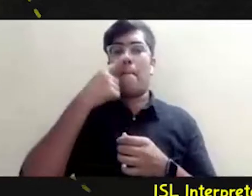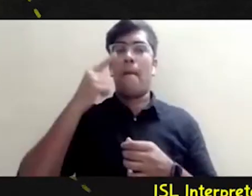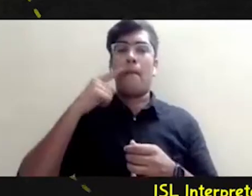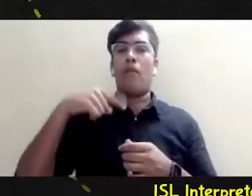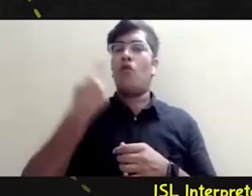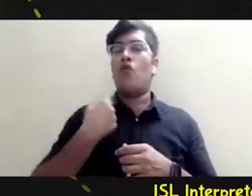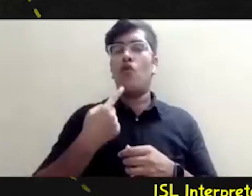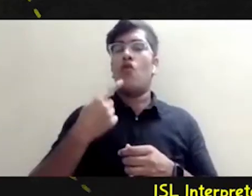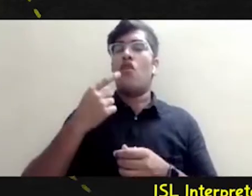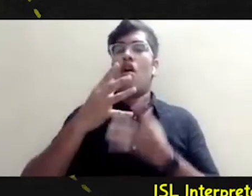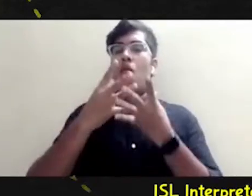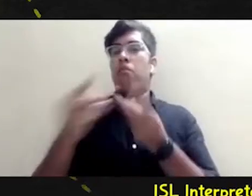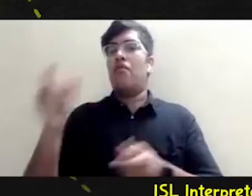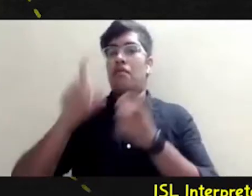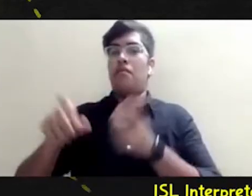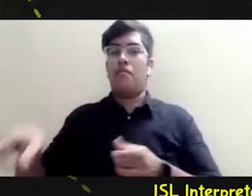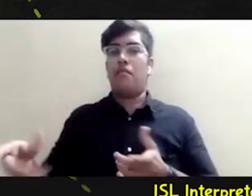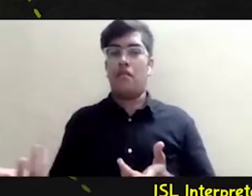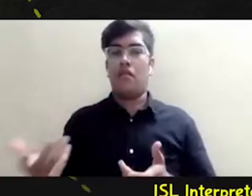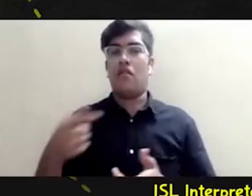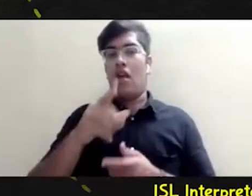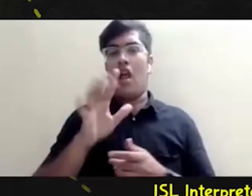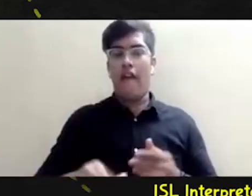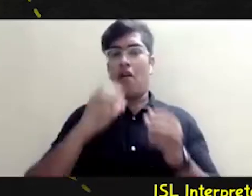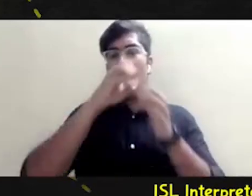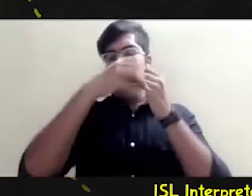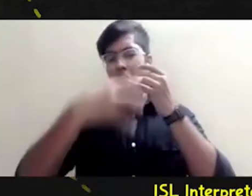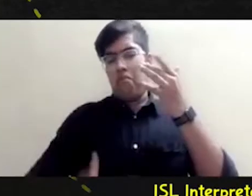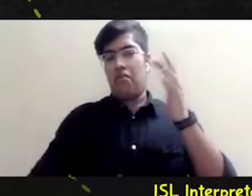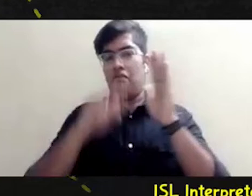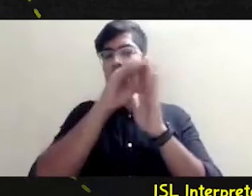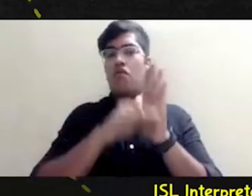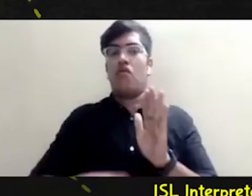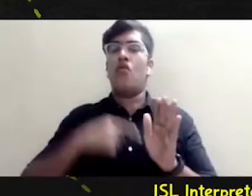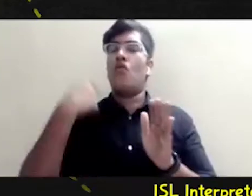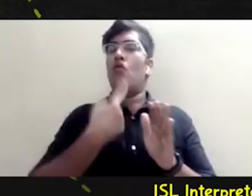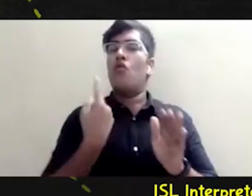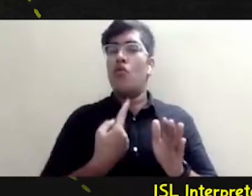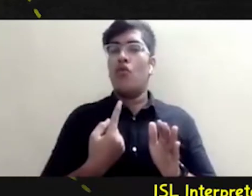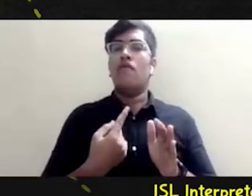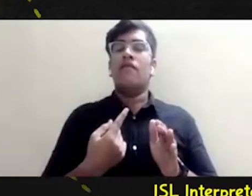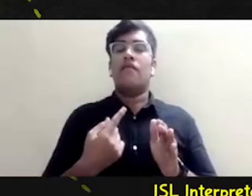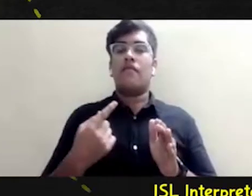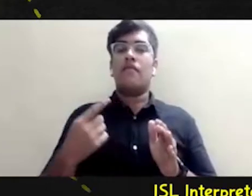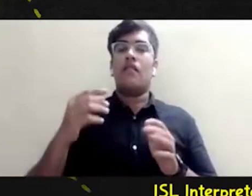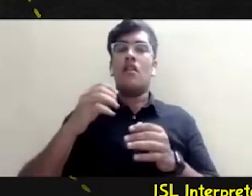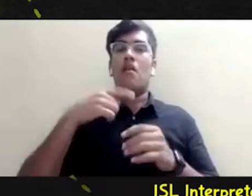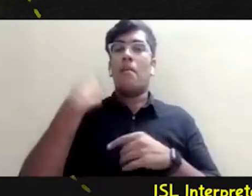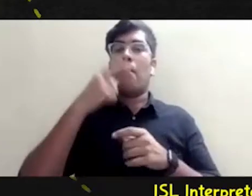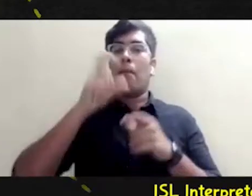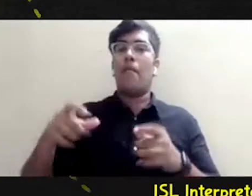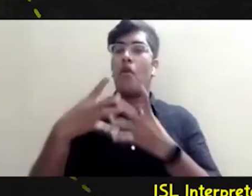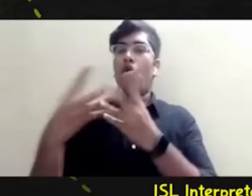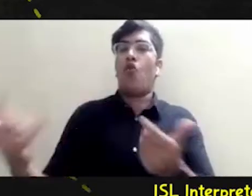archive of all the people who've gone missing in Kashmir. And it's collected even today as newspaper clippings in